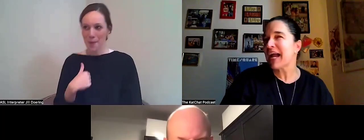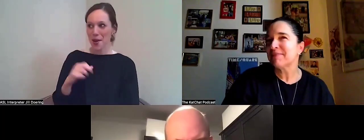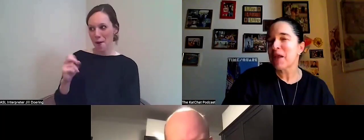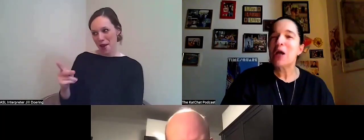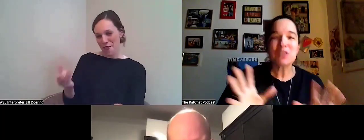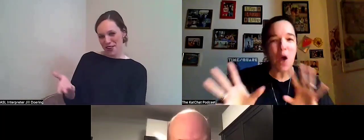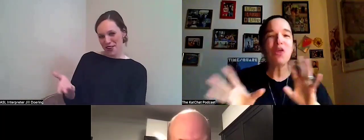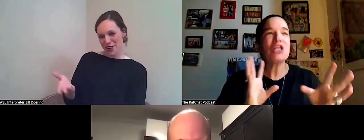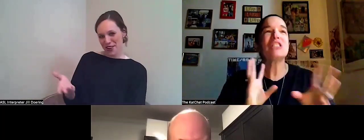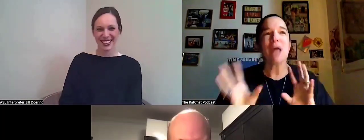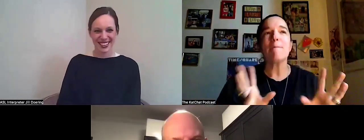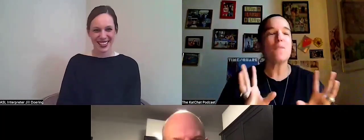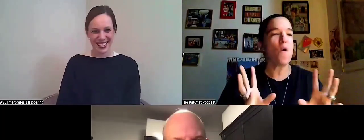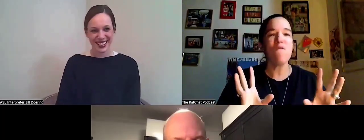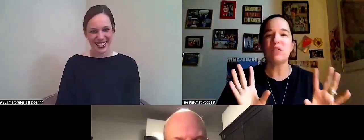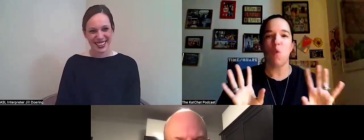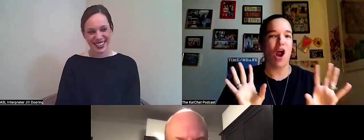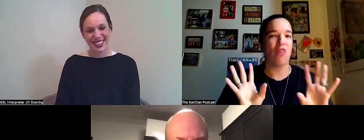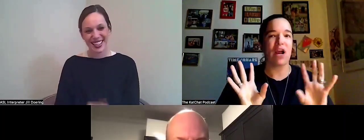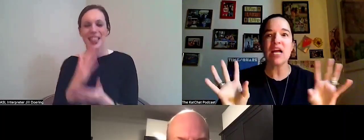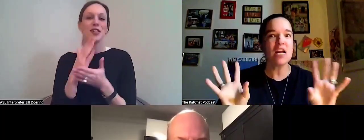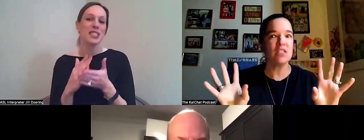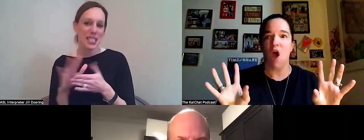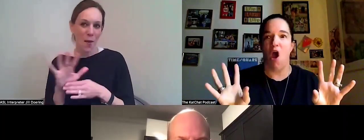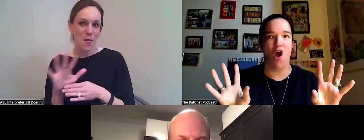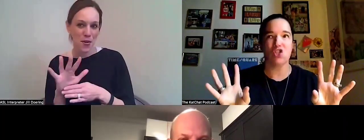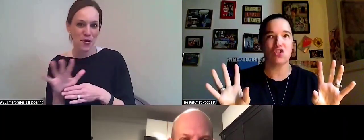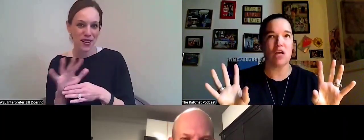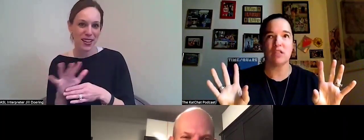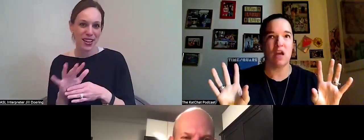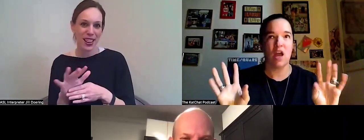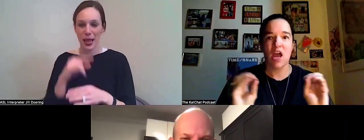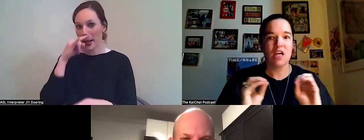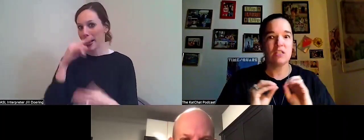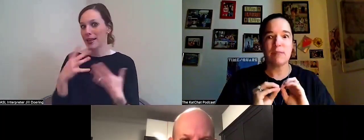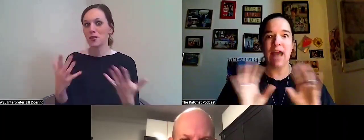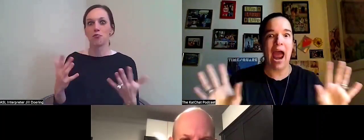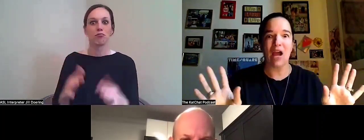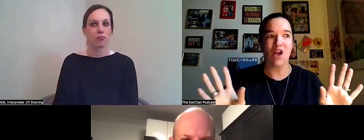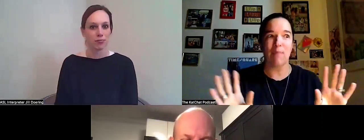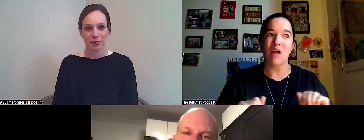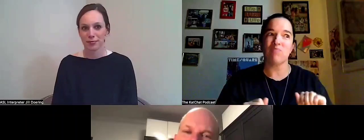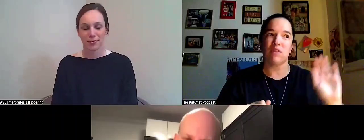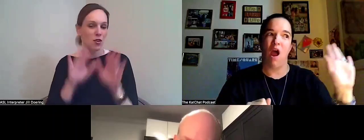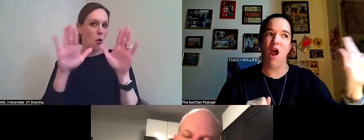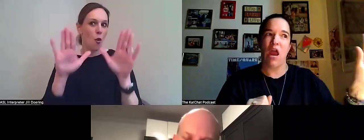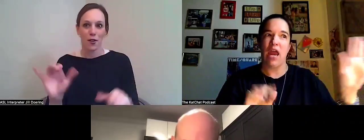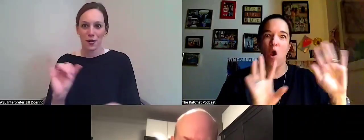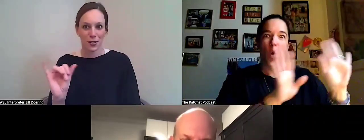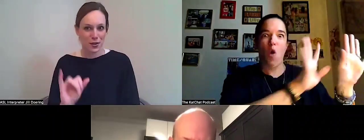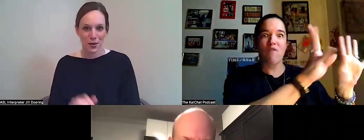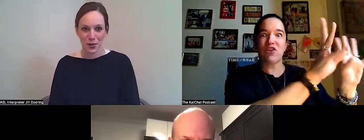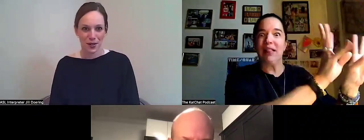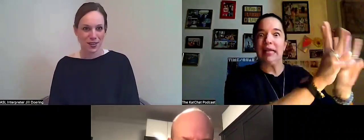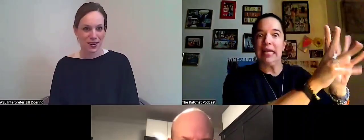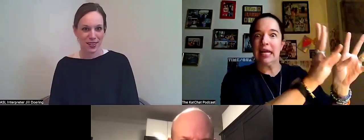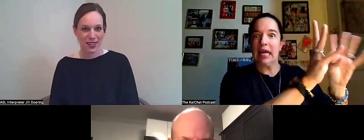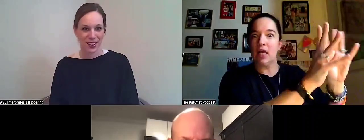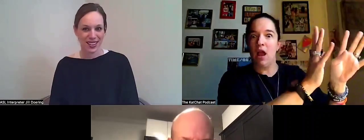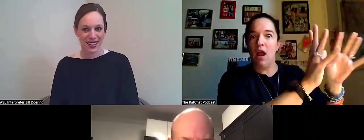then she's like, so there's that movie where the kids are just spectacular and die.